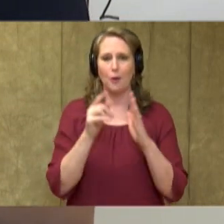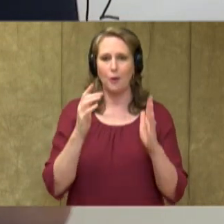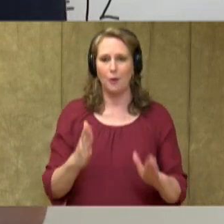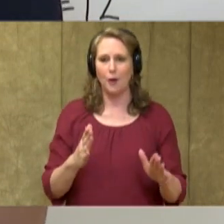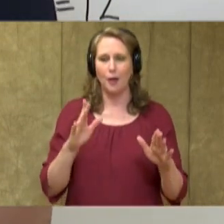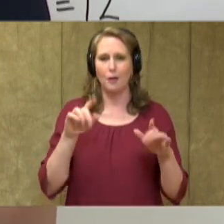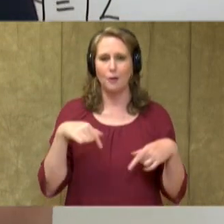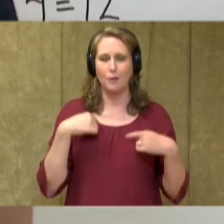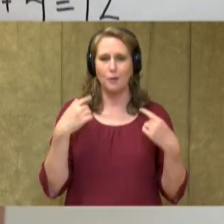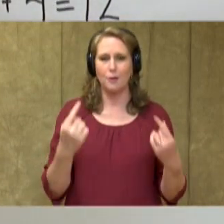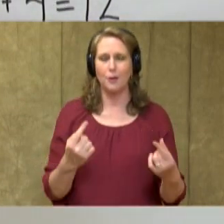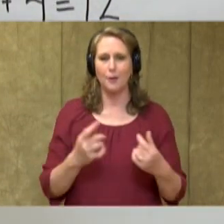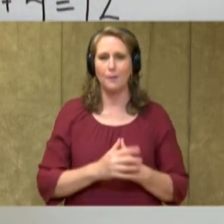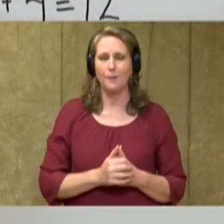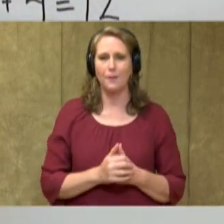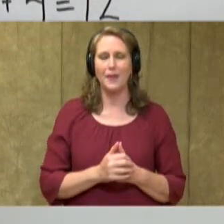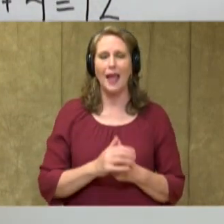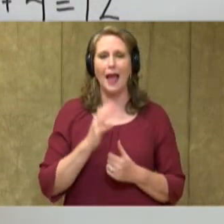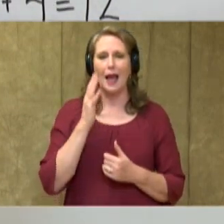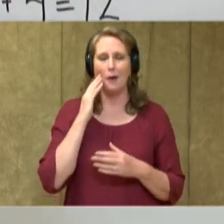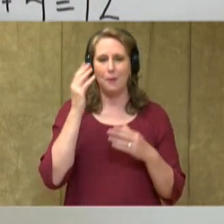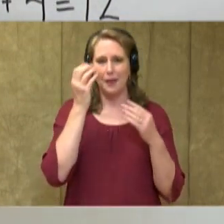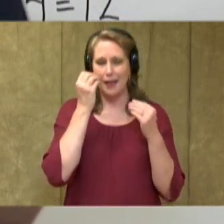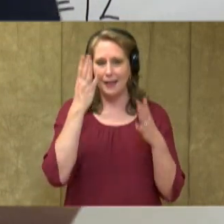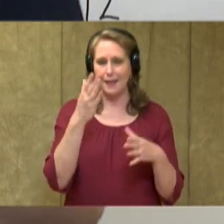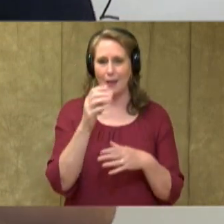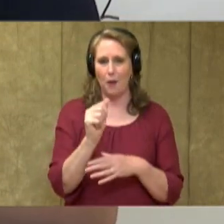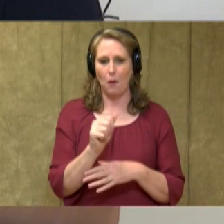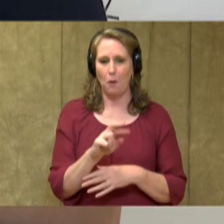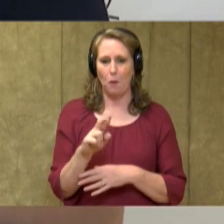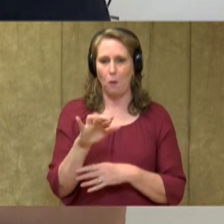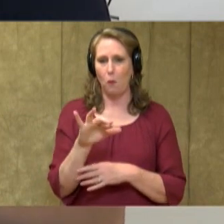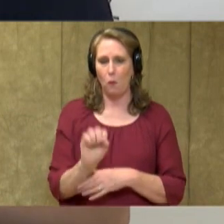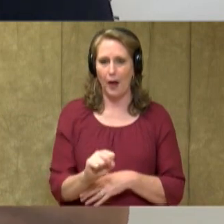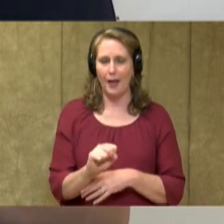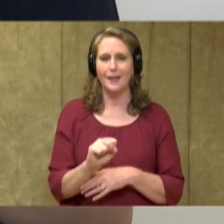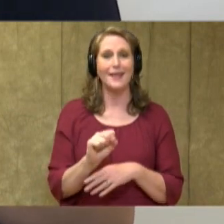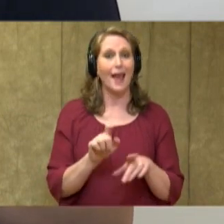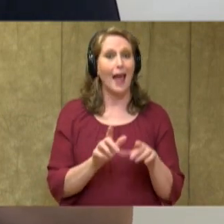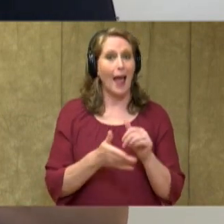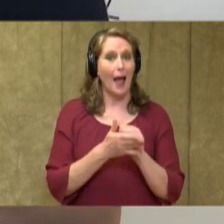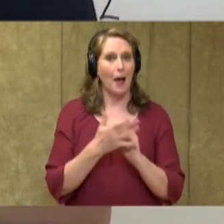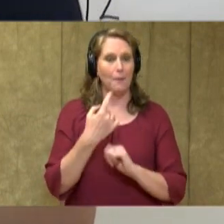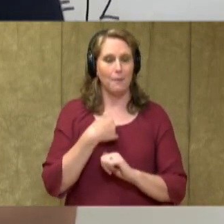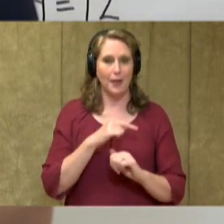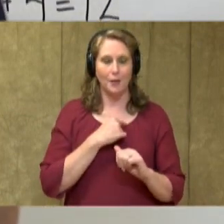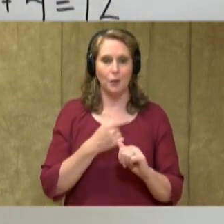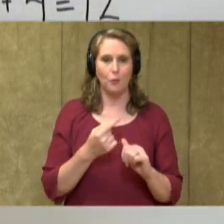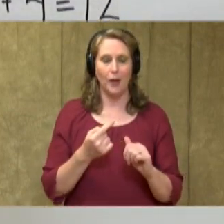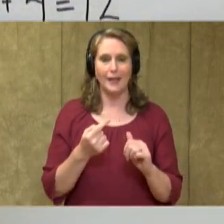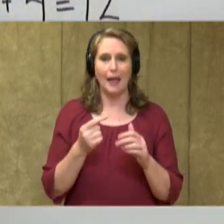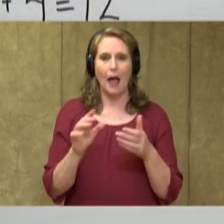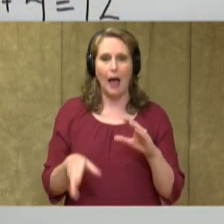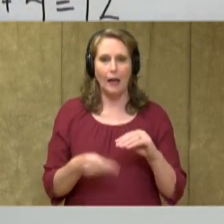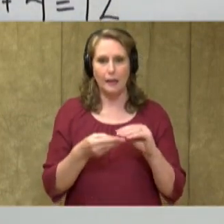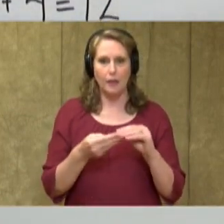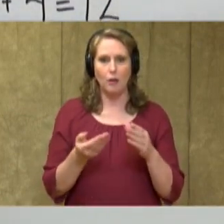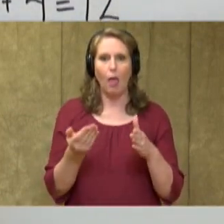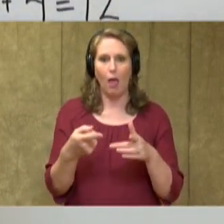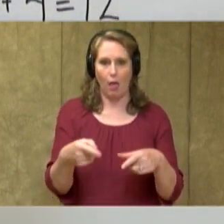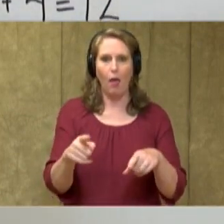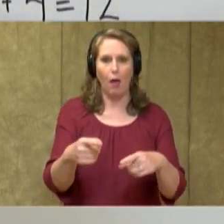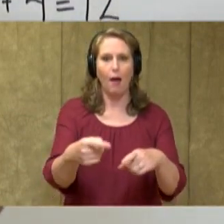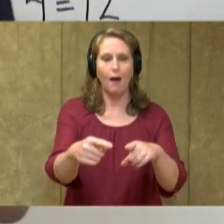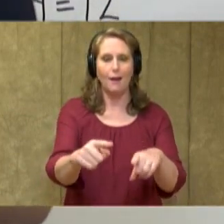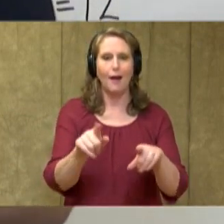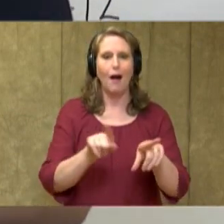very soon. So I'm going to let you know that arrays can help us with repeated addition, but they can also help us